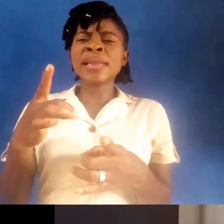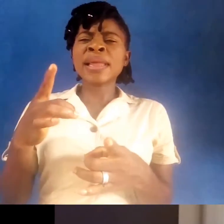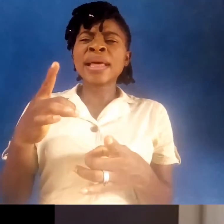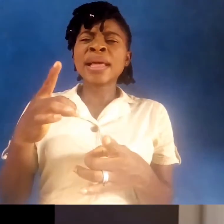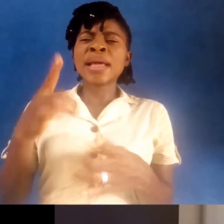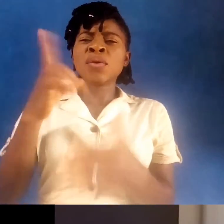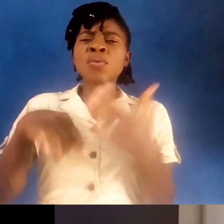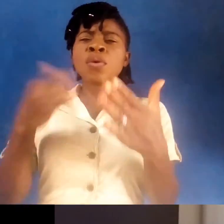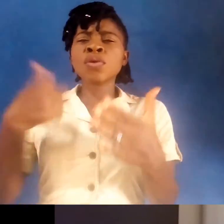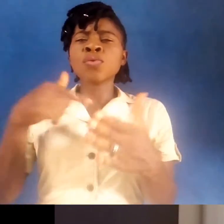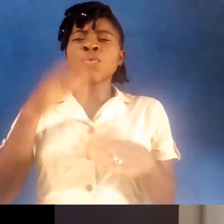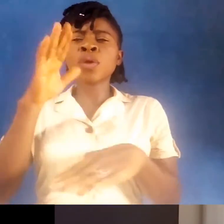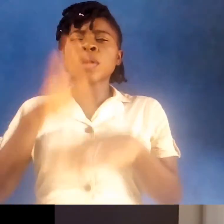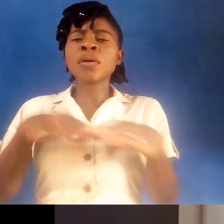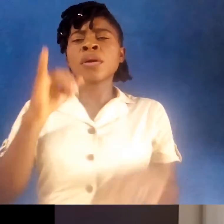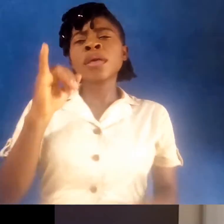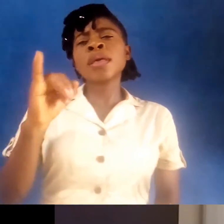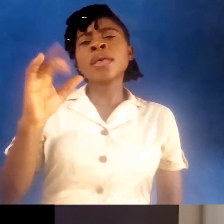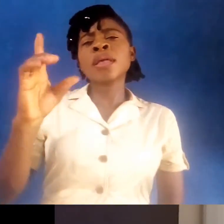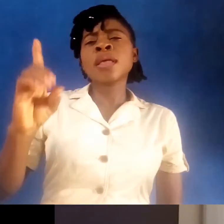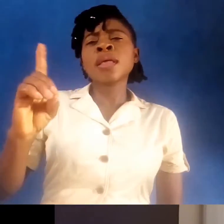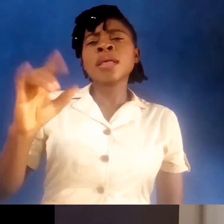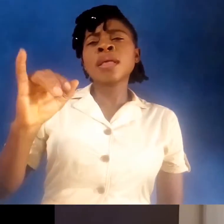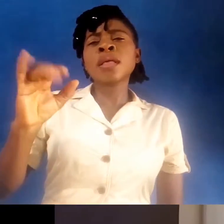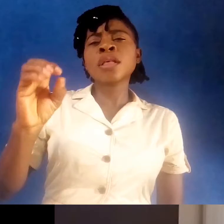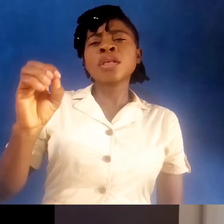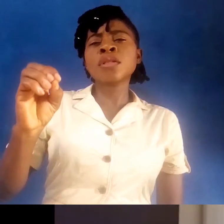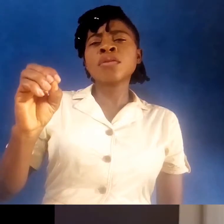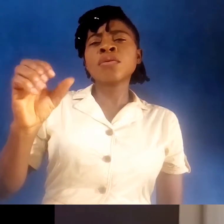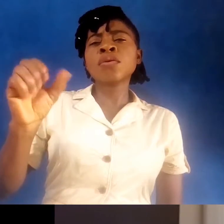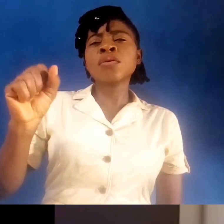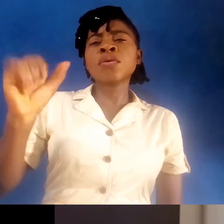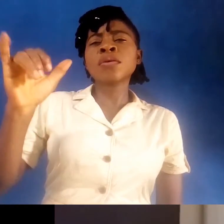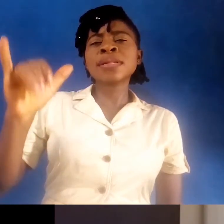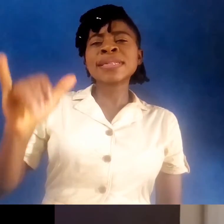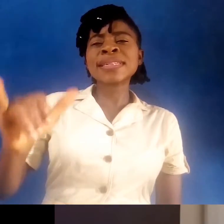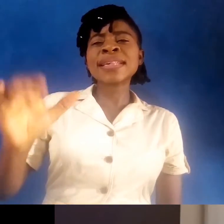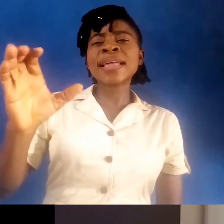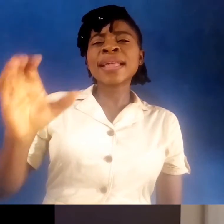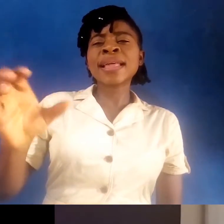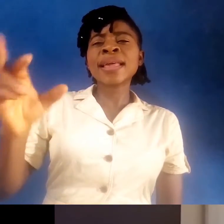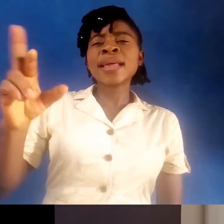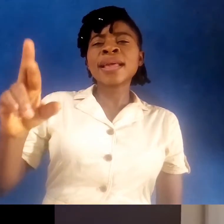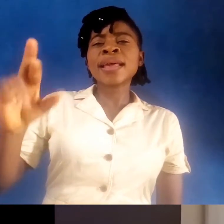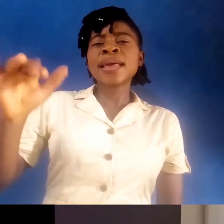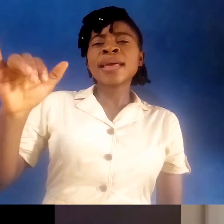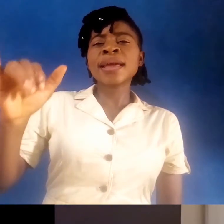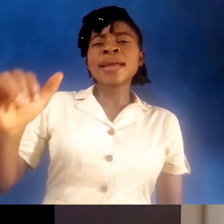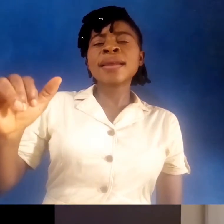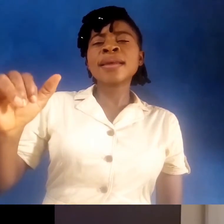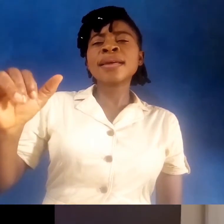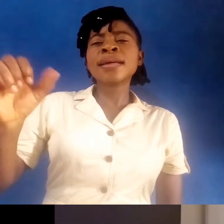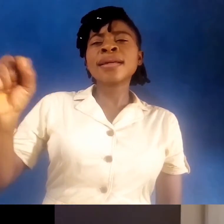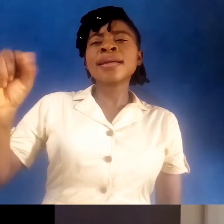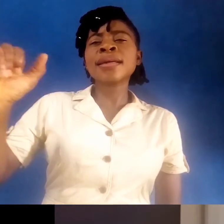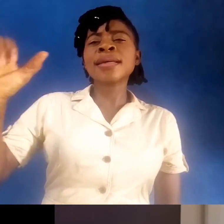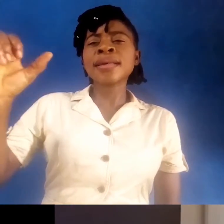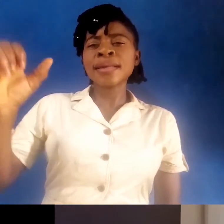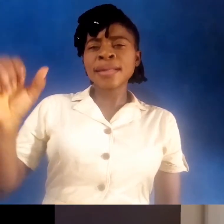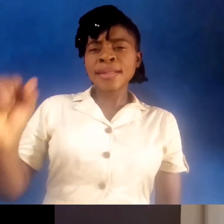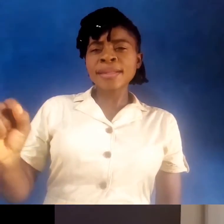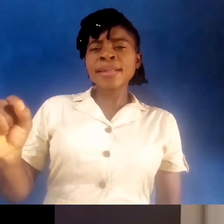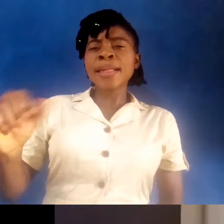call idiosyncratic signing system. You find out that it, one